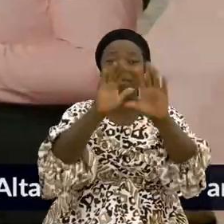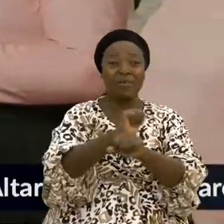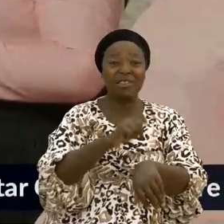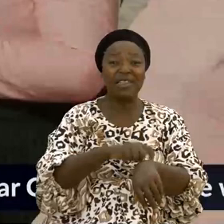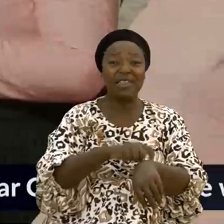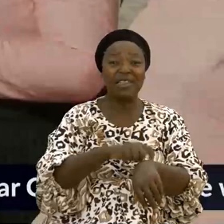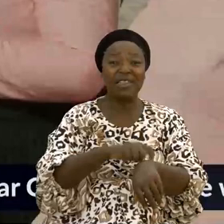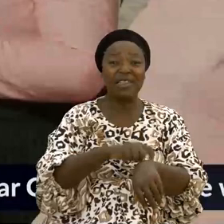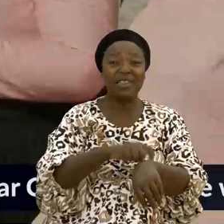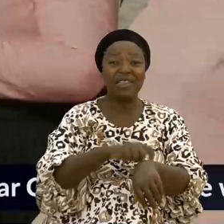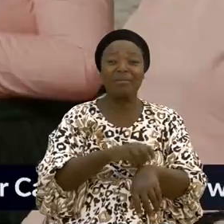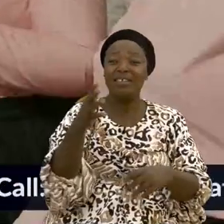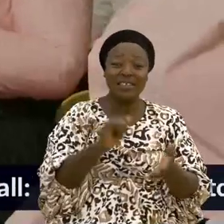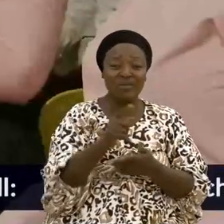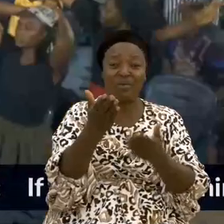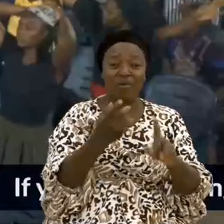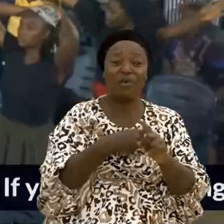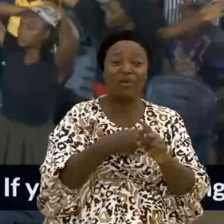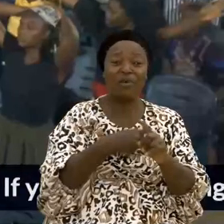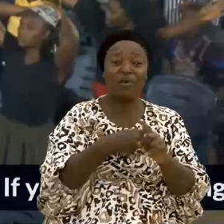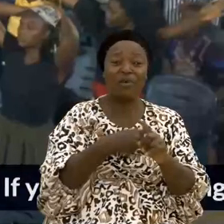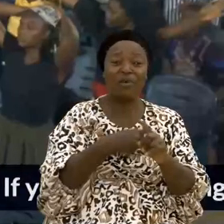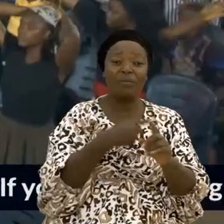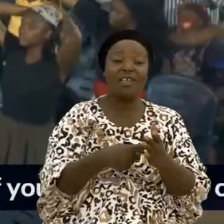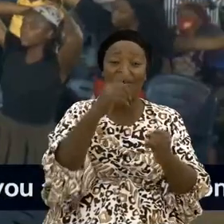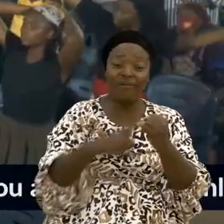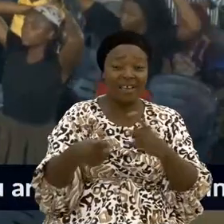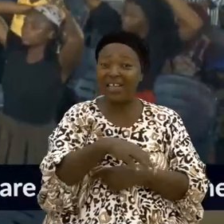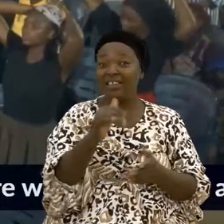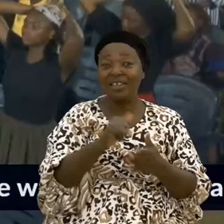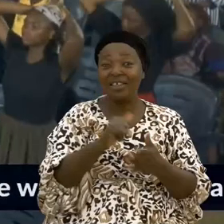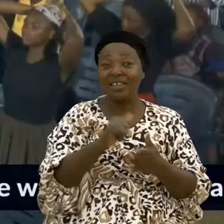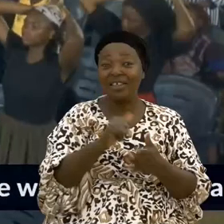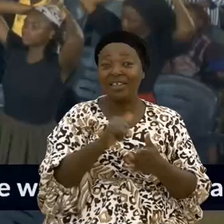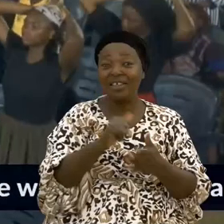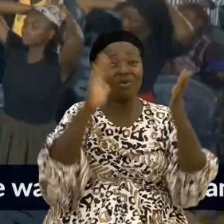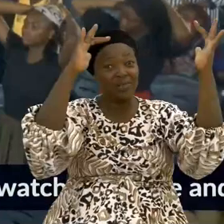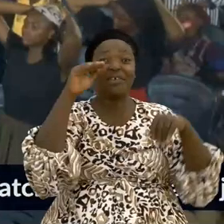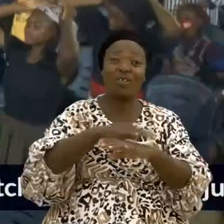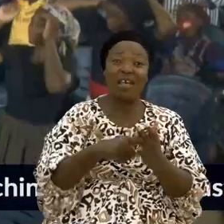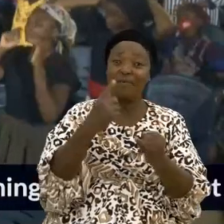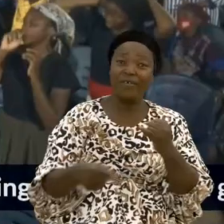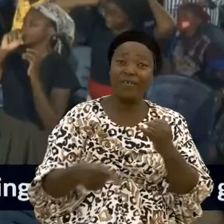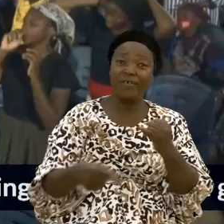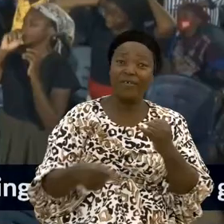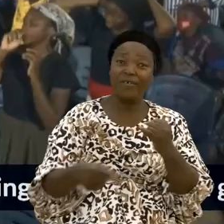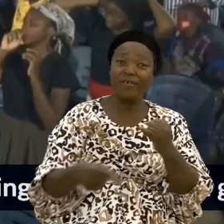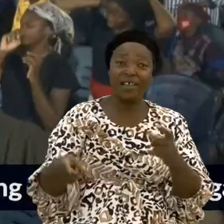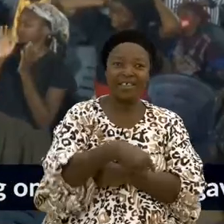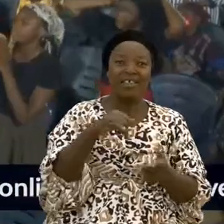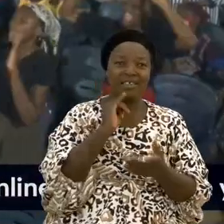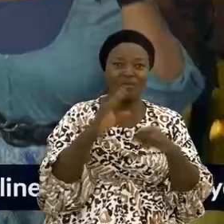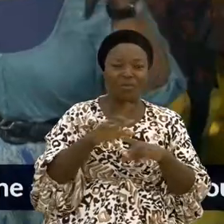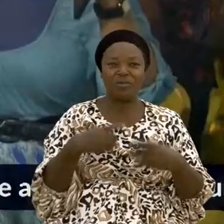Anything you want on this final day, anything you expect on this final day is coming upon